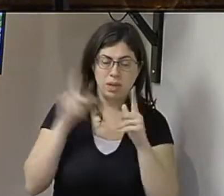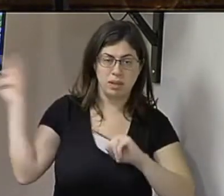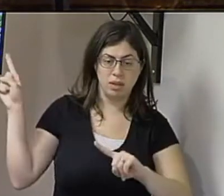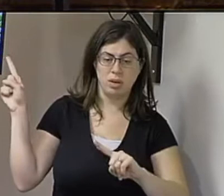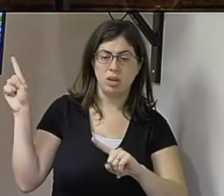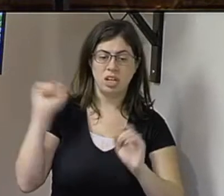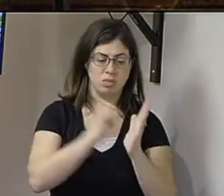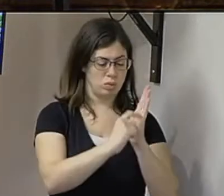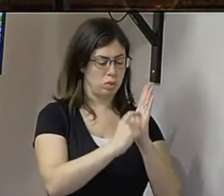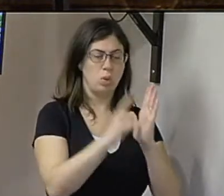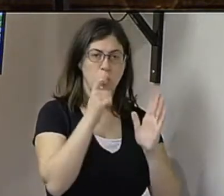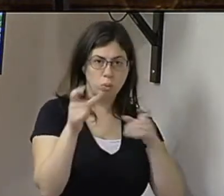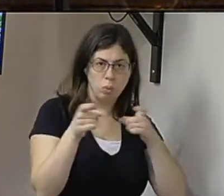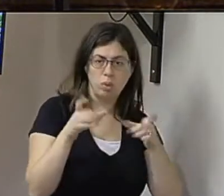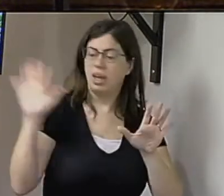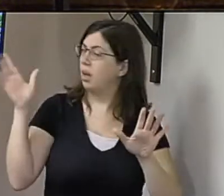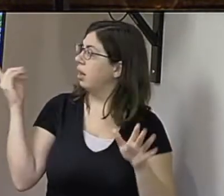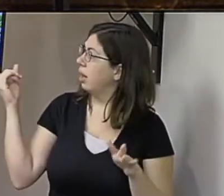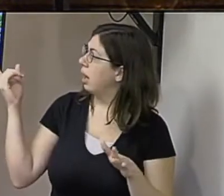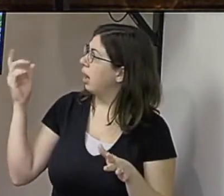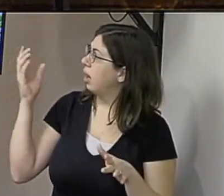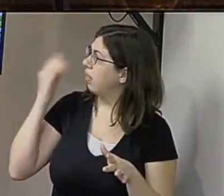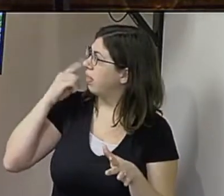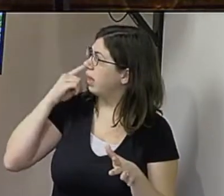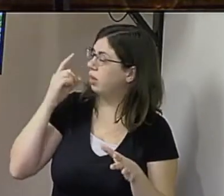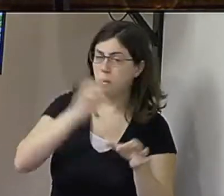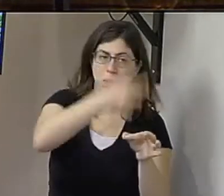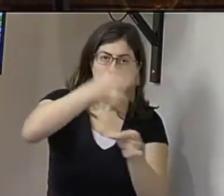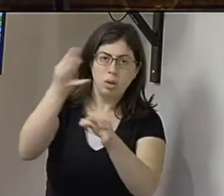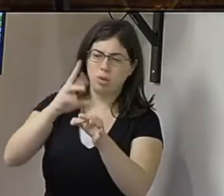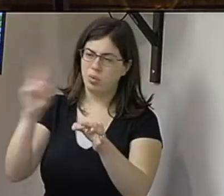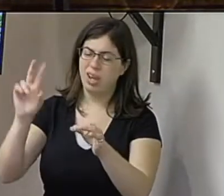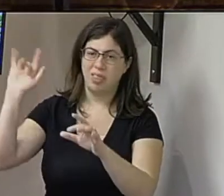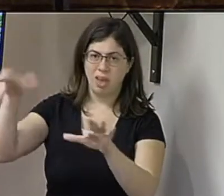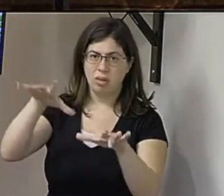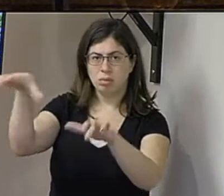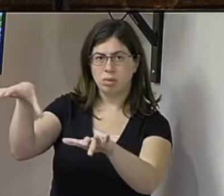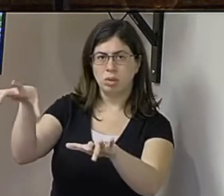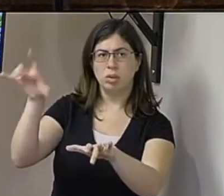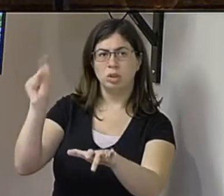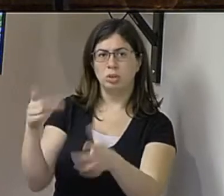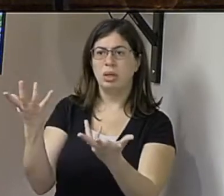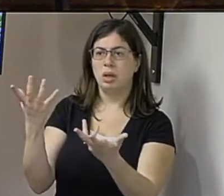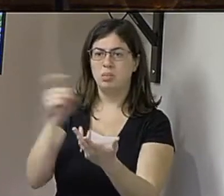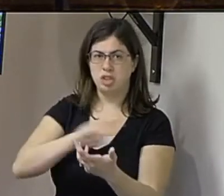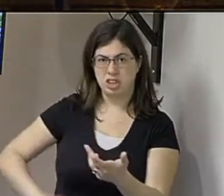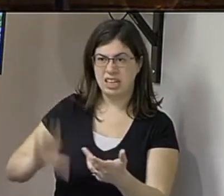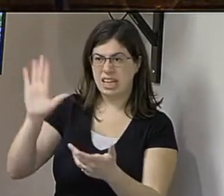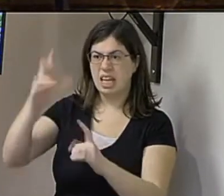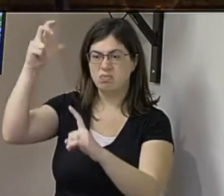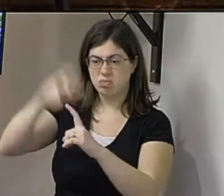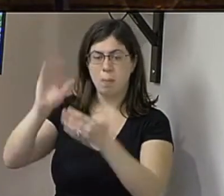I don't know exactly which building it is. I think it's the one that looks like it's surrounded kind of by pillars over to the right. It's actually supposed to be Xerxes'